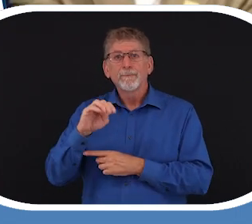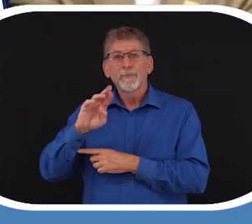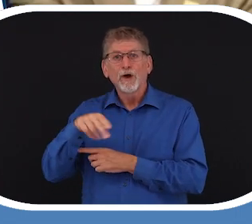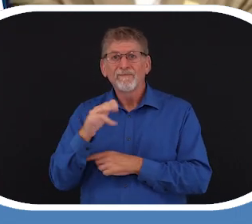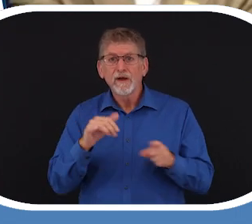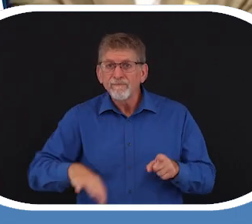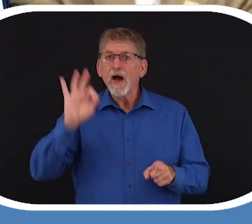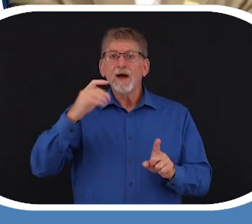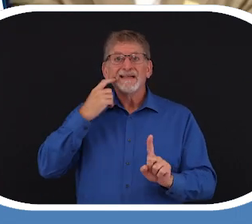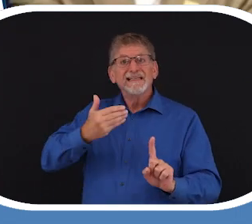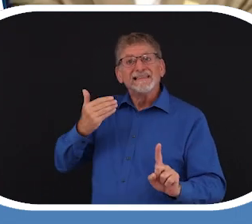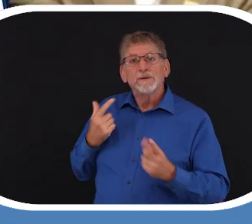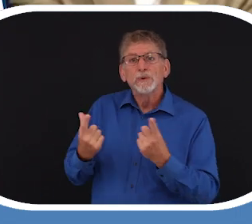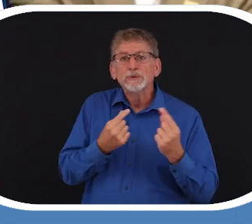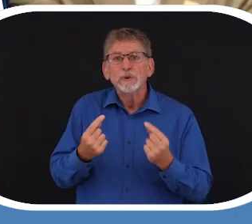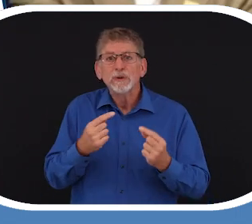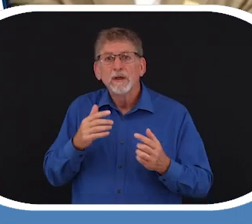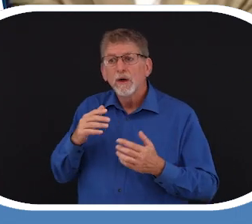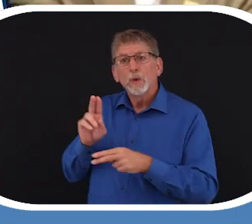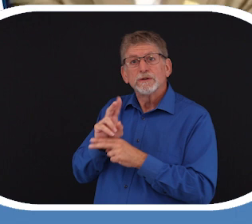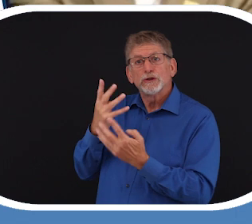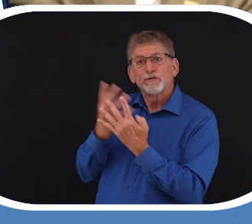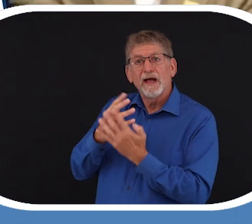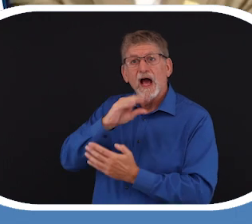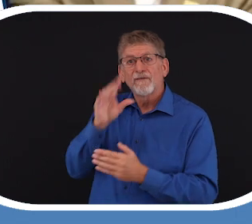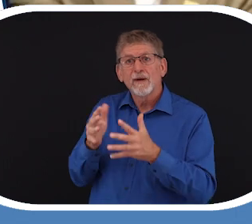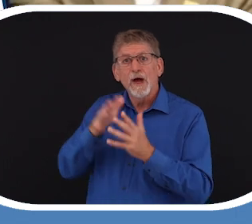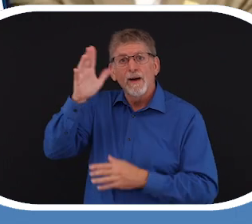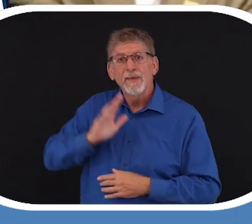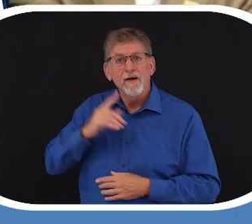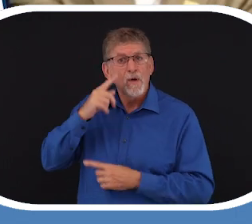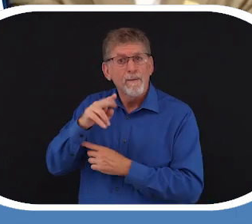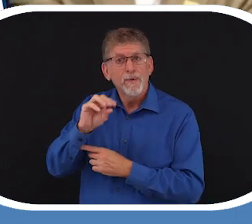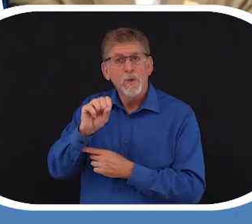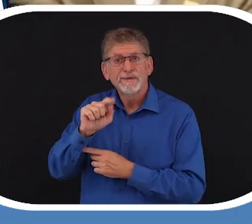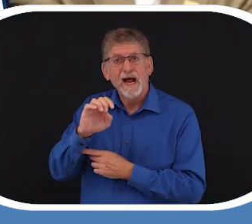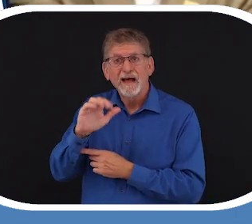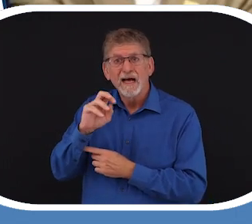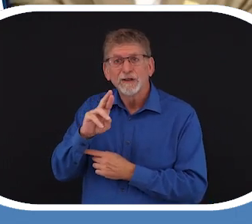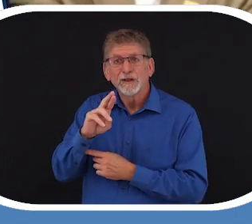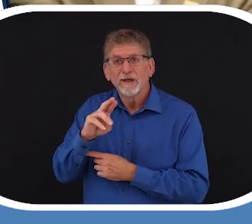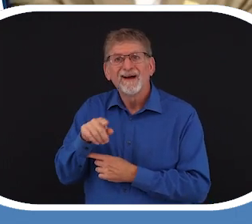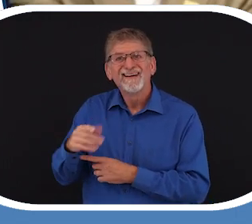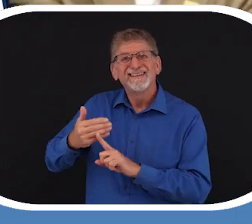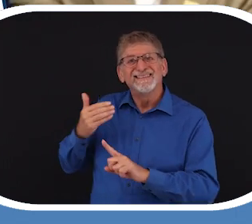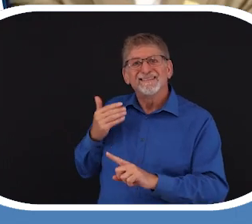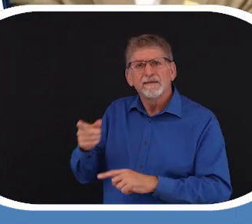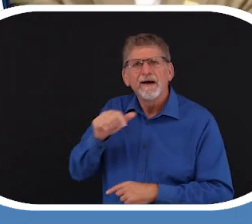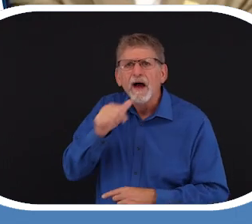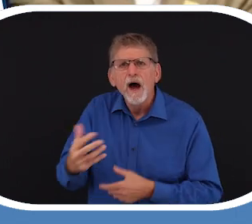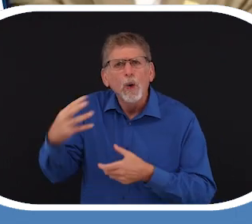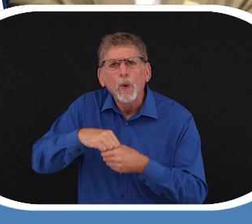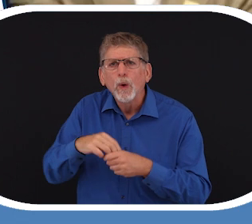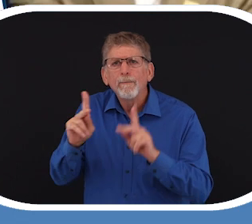previous measures that had been used to screen African-American men for prostate cancer, because those previous studies didn't include